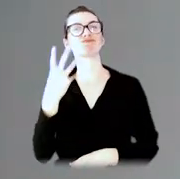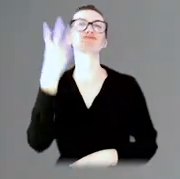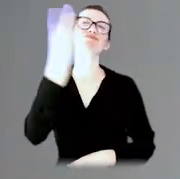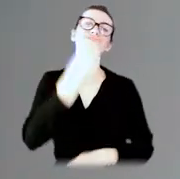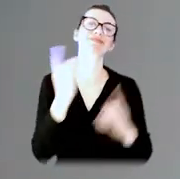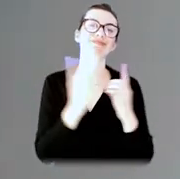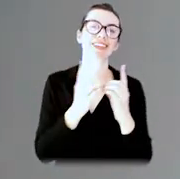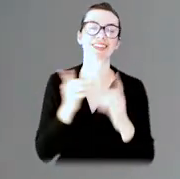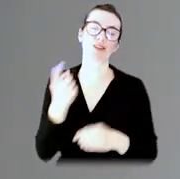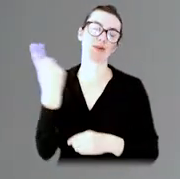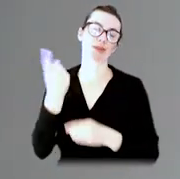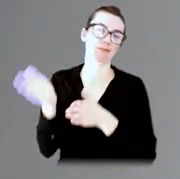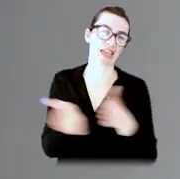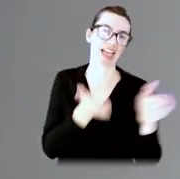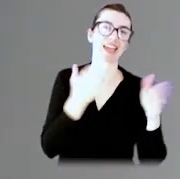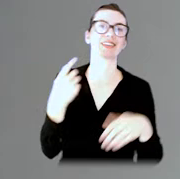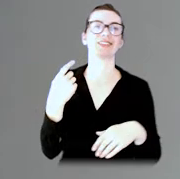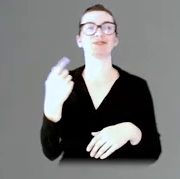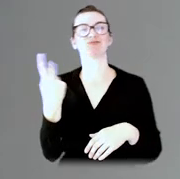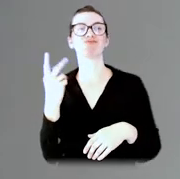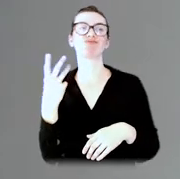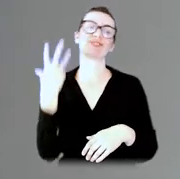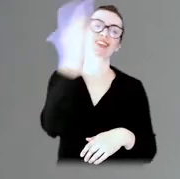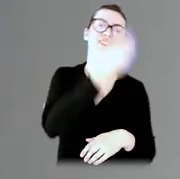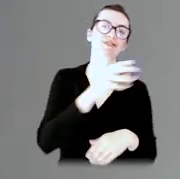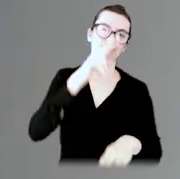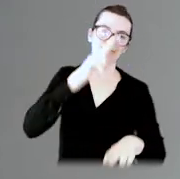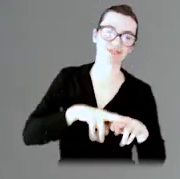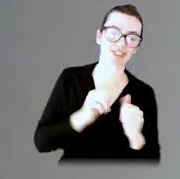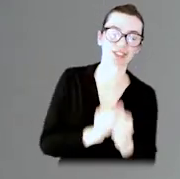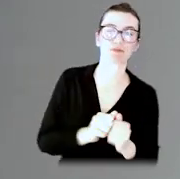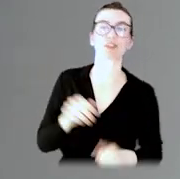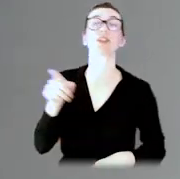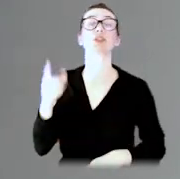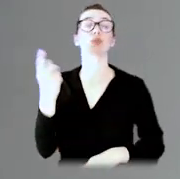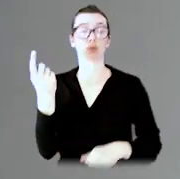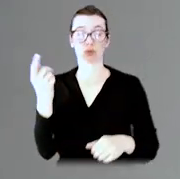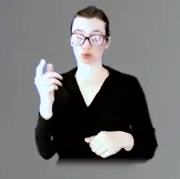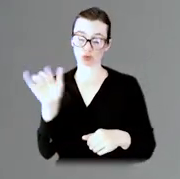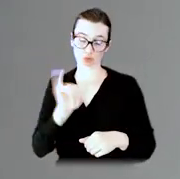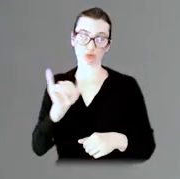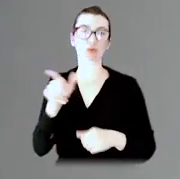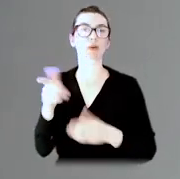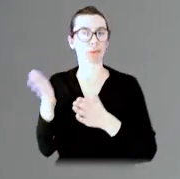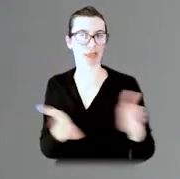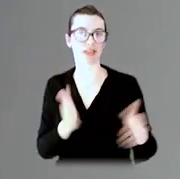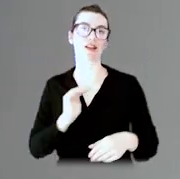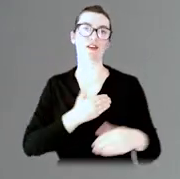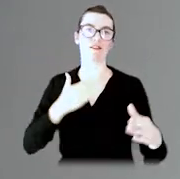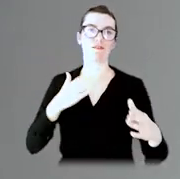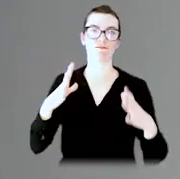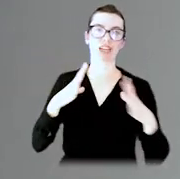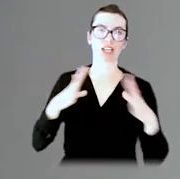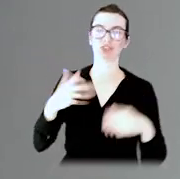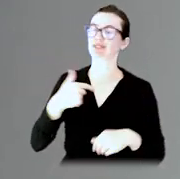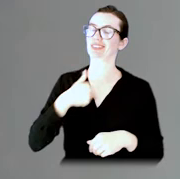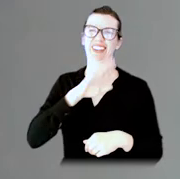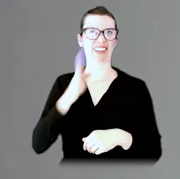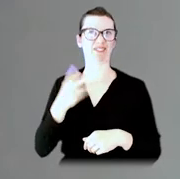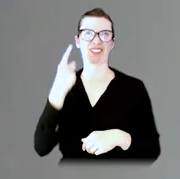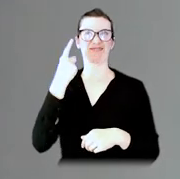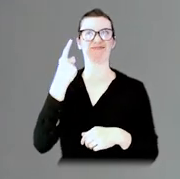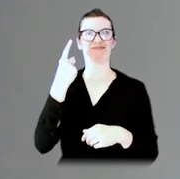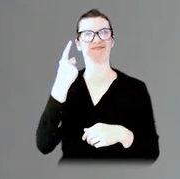always plans those, and we go out and have fun together. He also plans our vacations, which I never, ever think to plan. And I always fret a